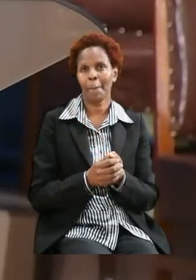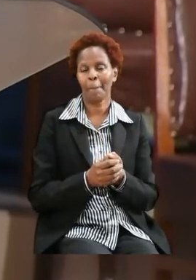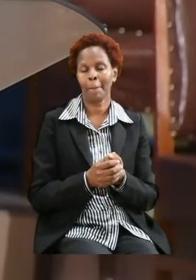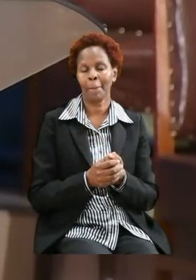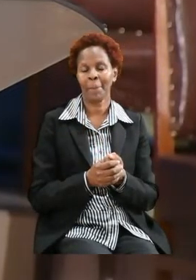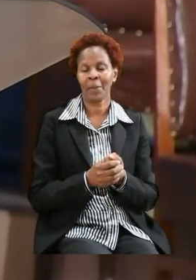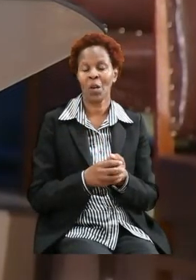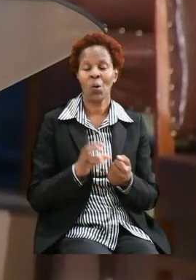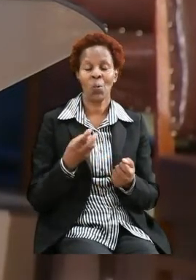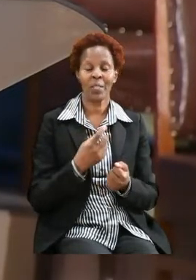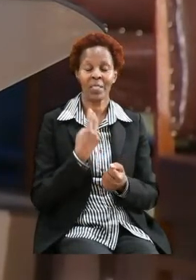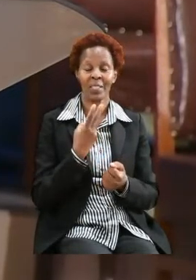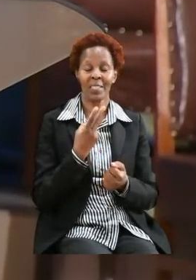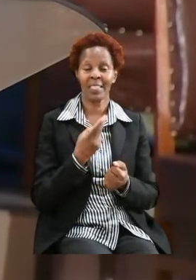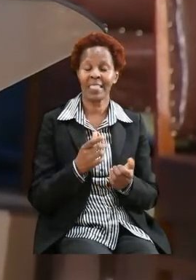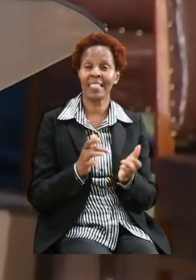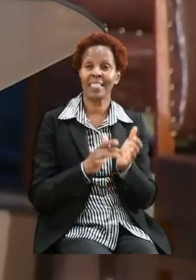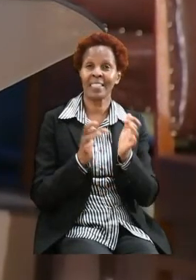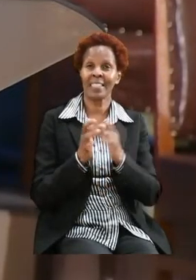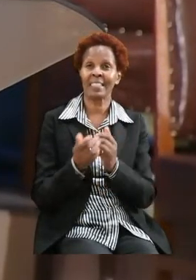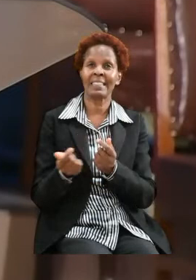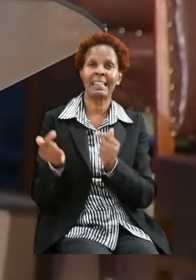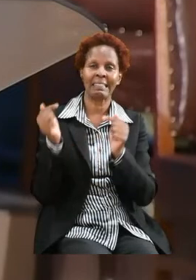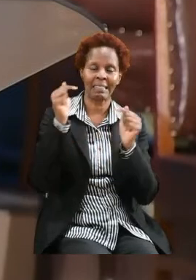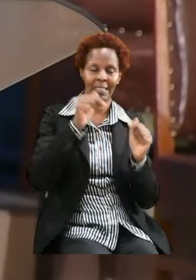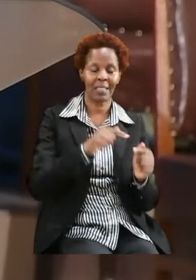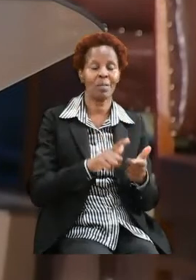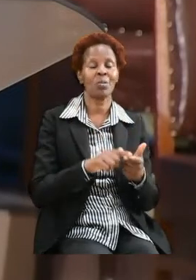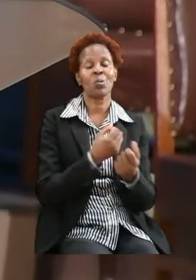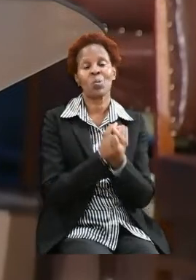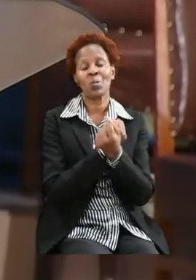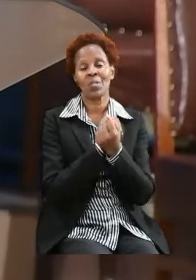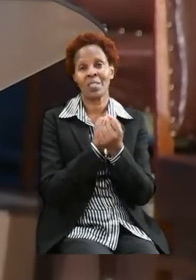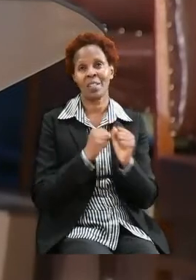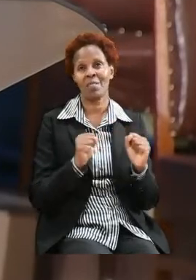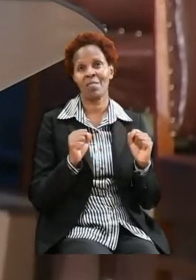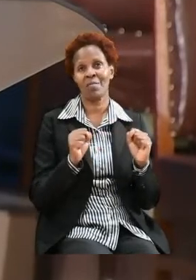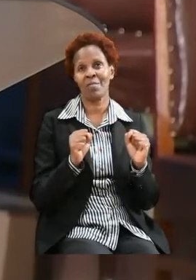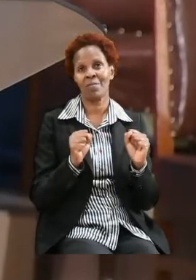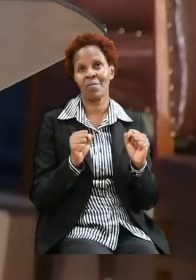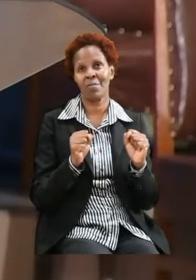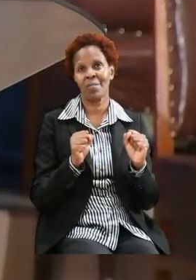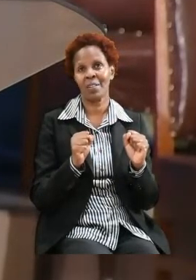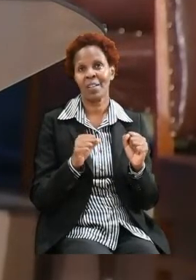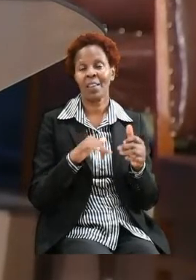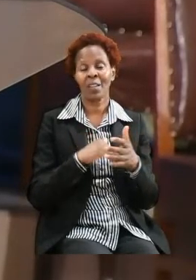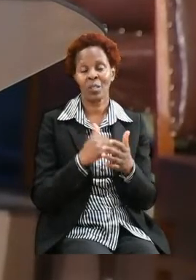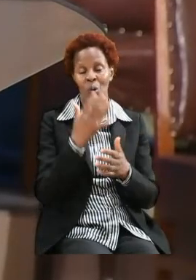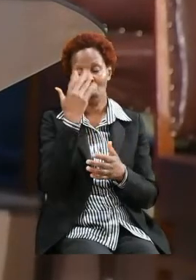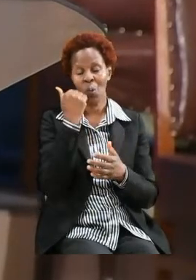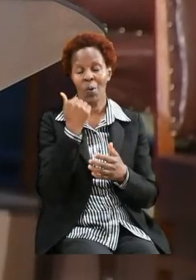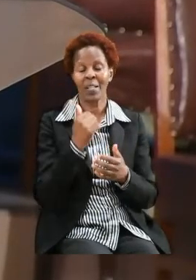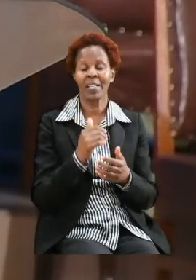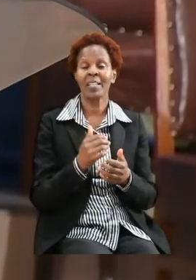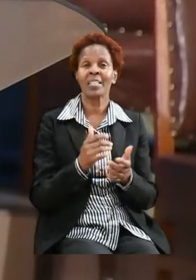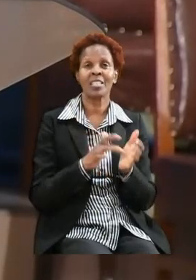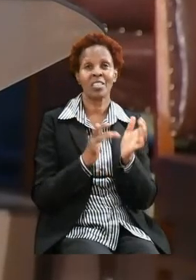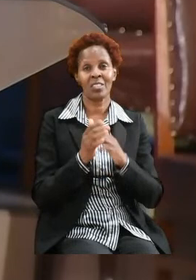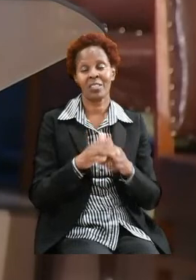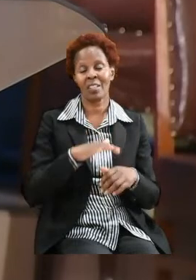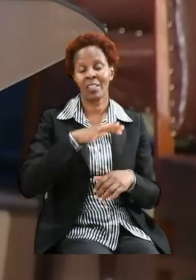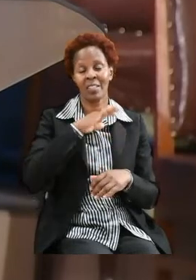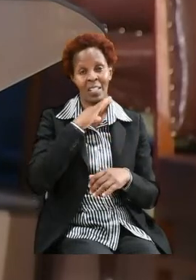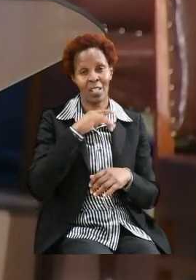We see Jesus came even to save even those sheep that have not known him. That's why he gave his life to save